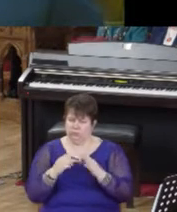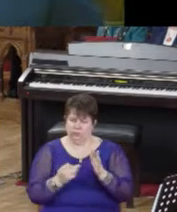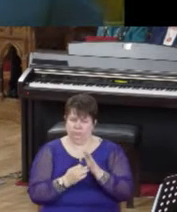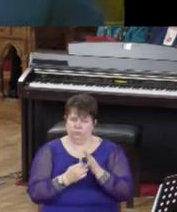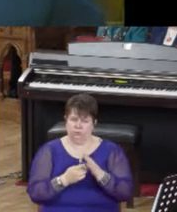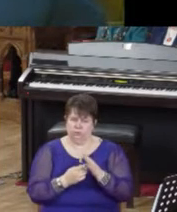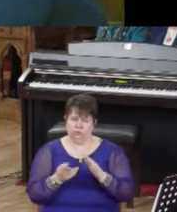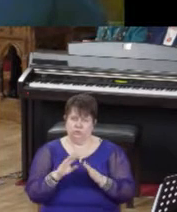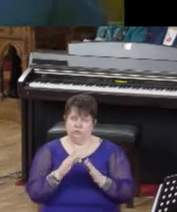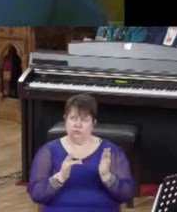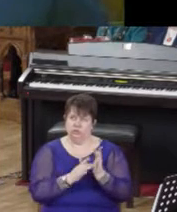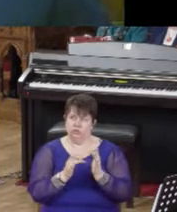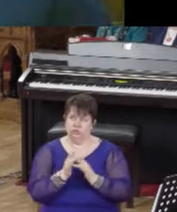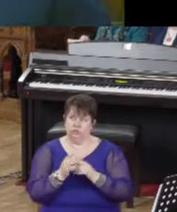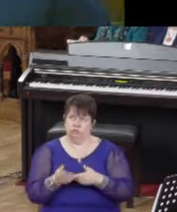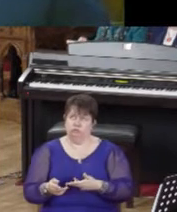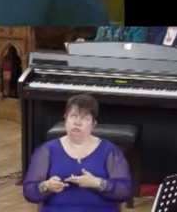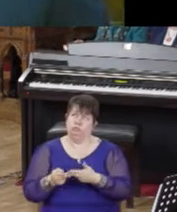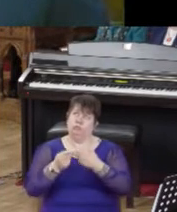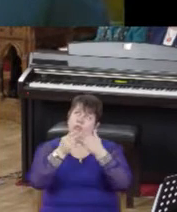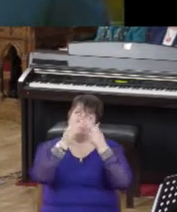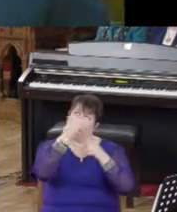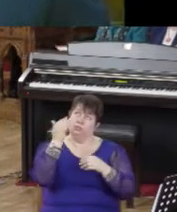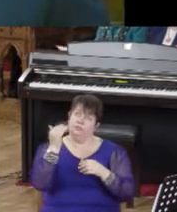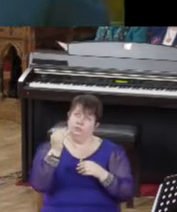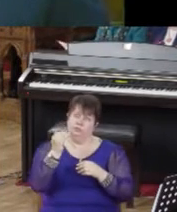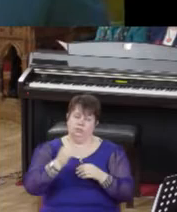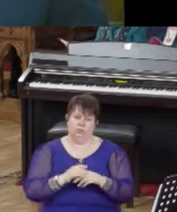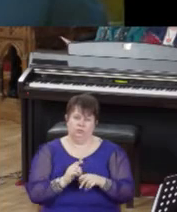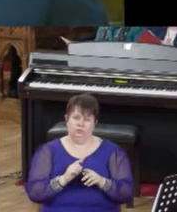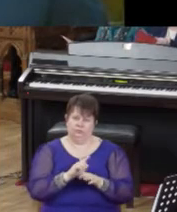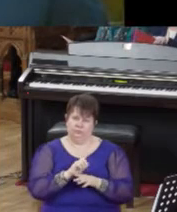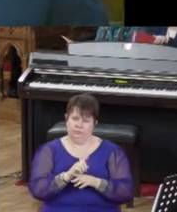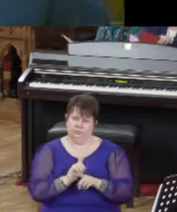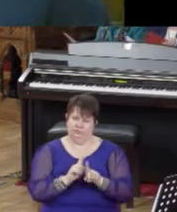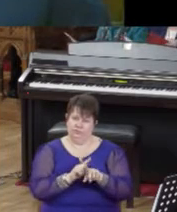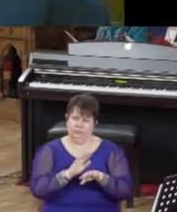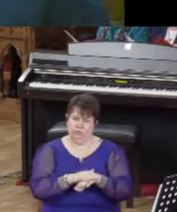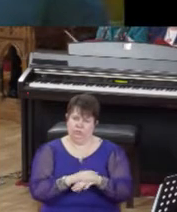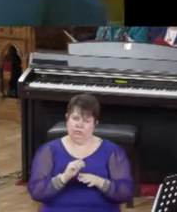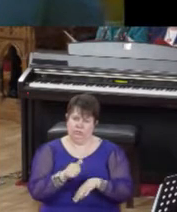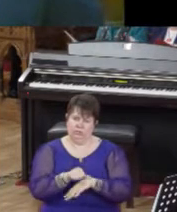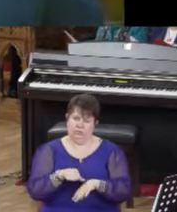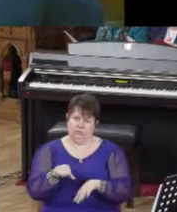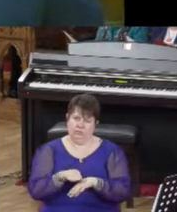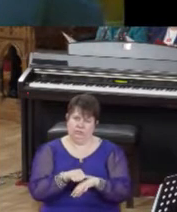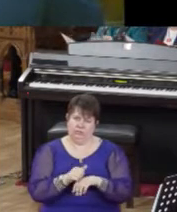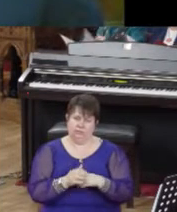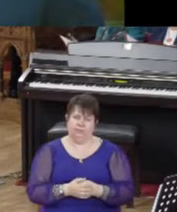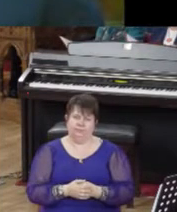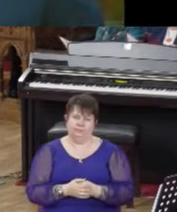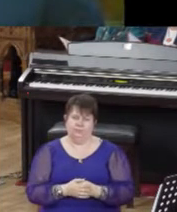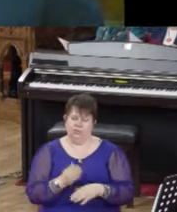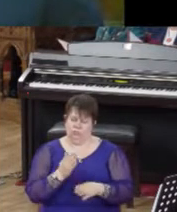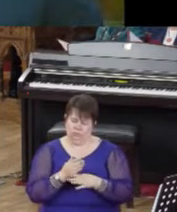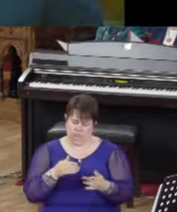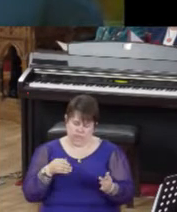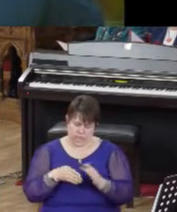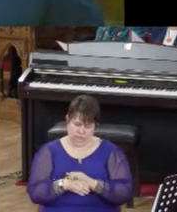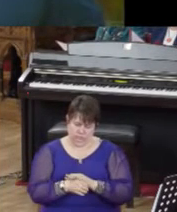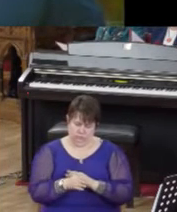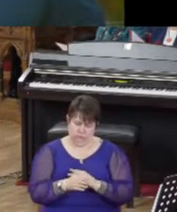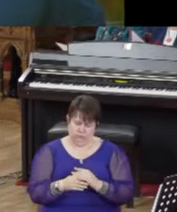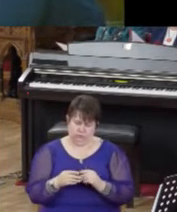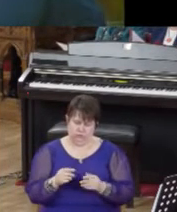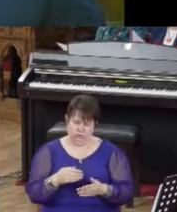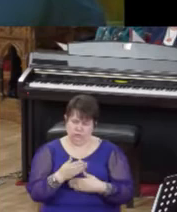resurrection of Jesus following on from Easter. And we've worked our way through the story about